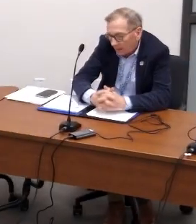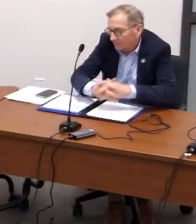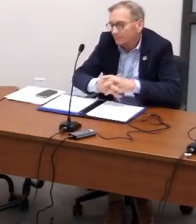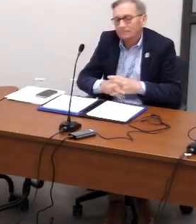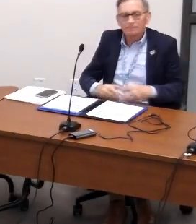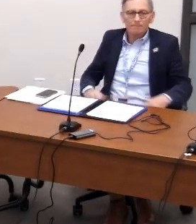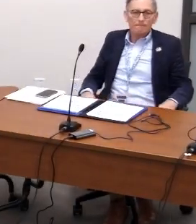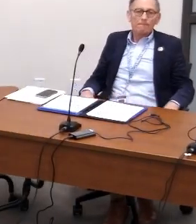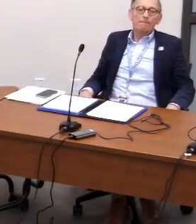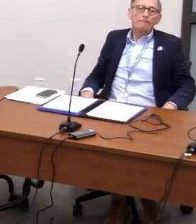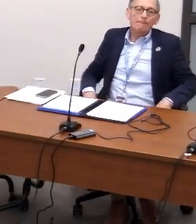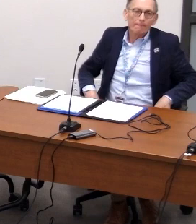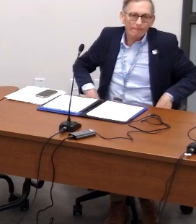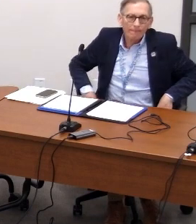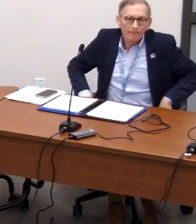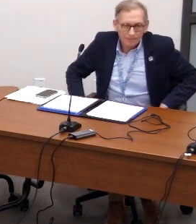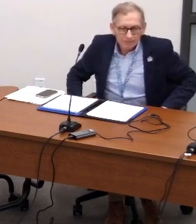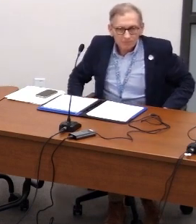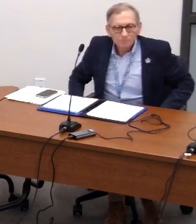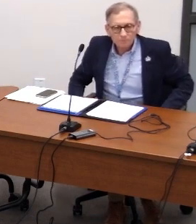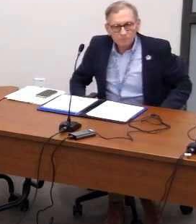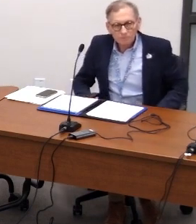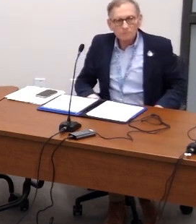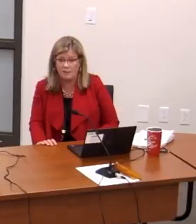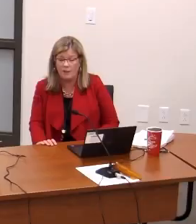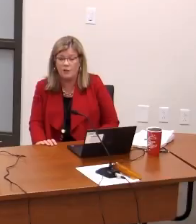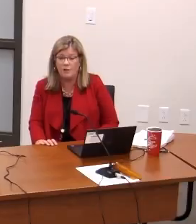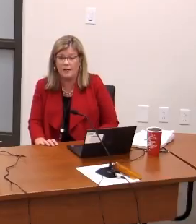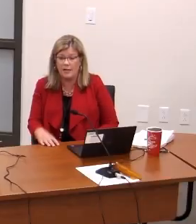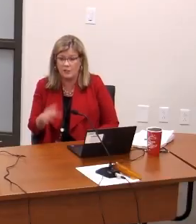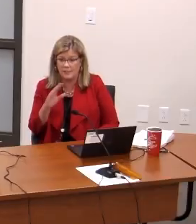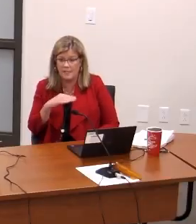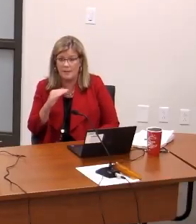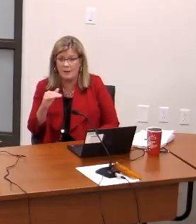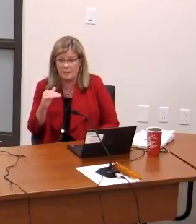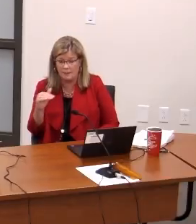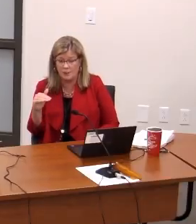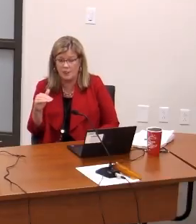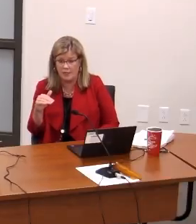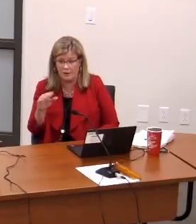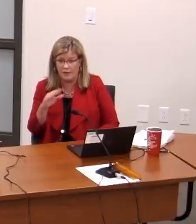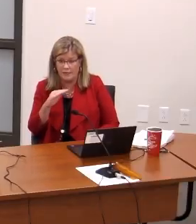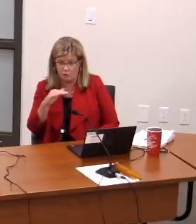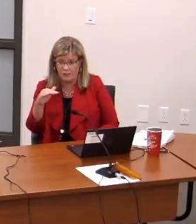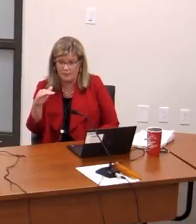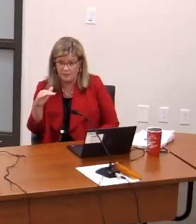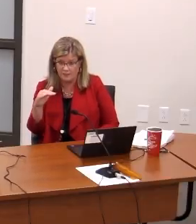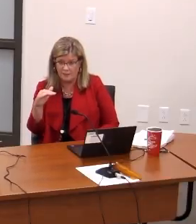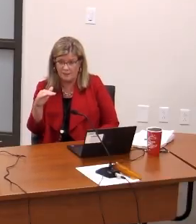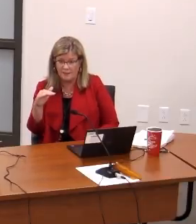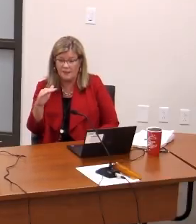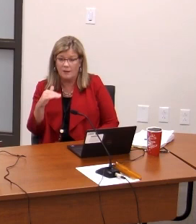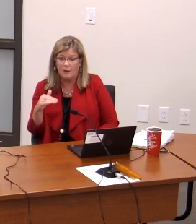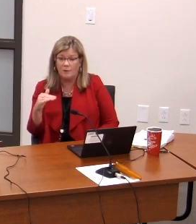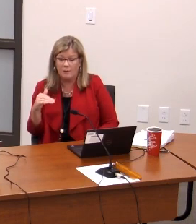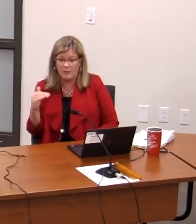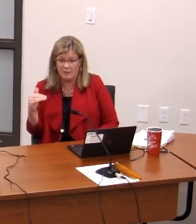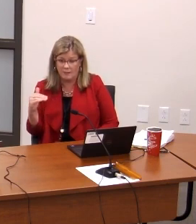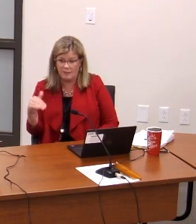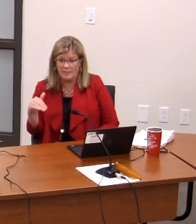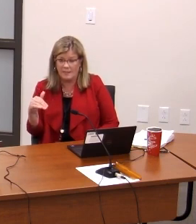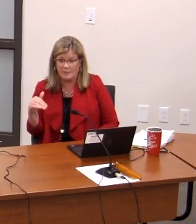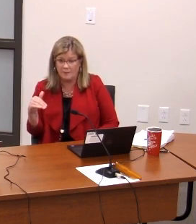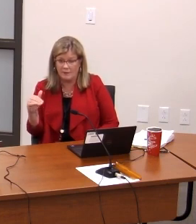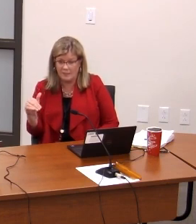coming? Okay. Well, there has been in the past with the K-Prep test. You could actually see by subject area trends.